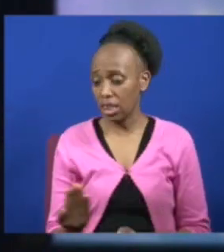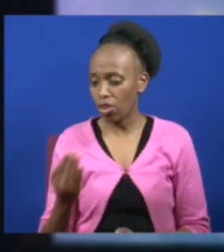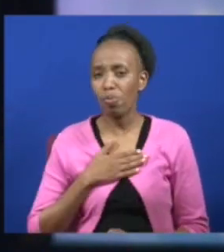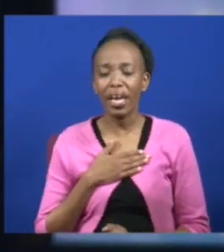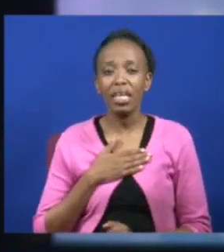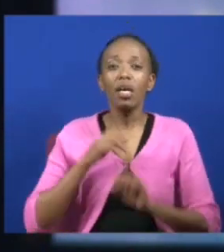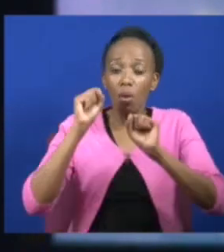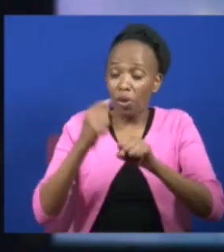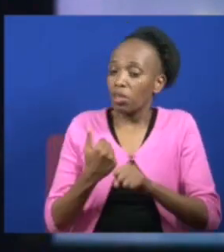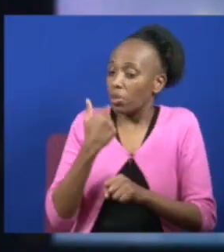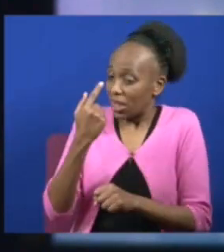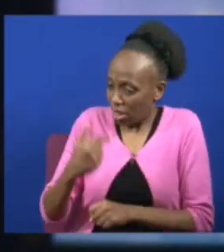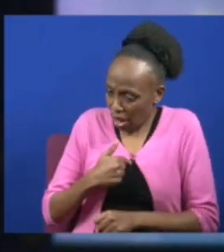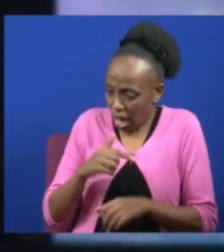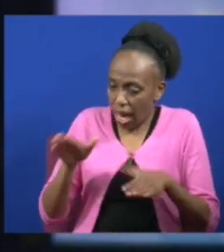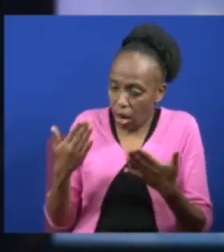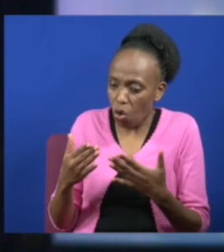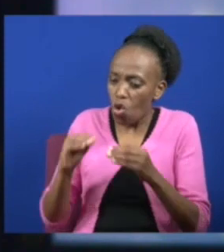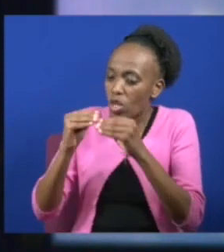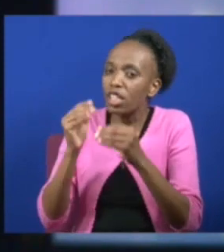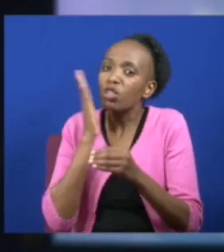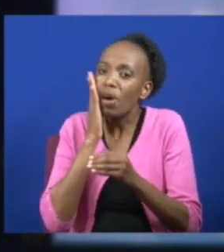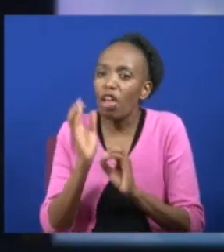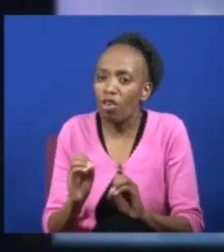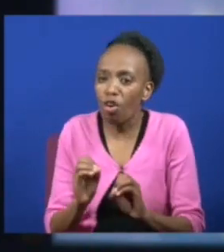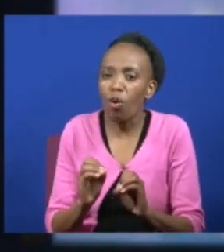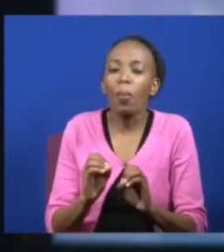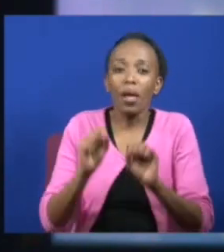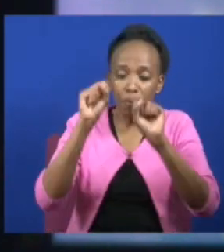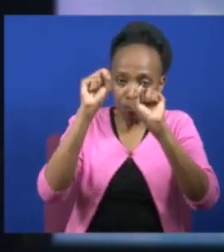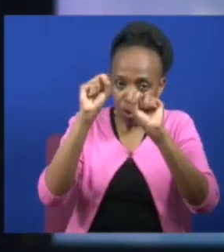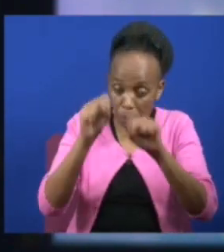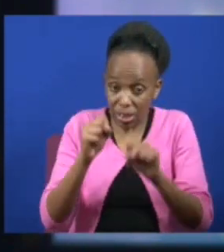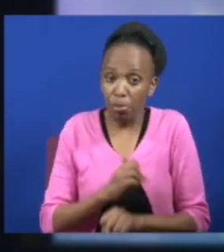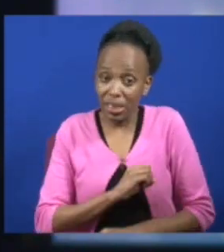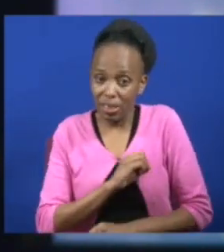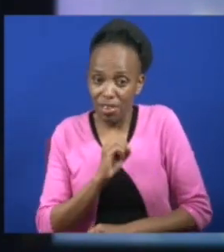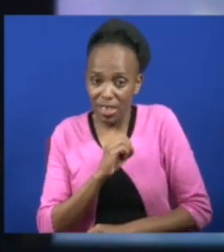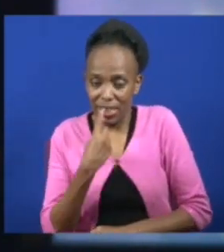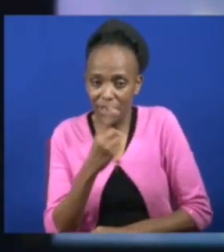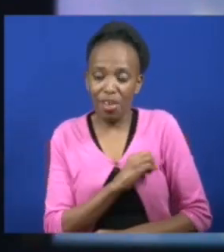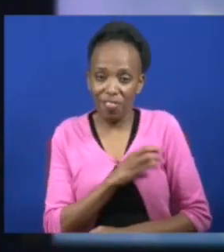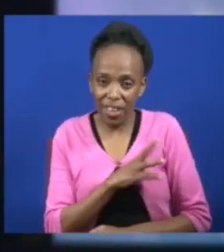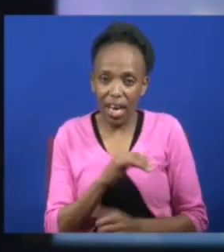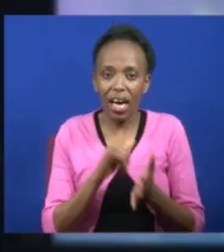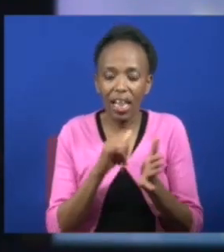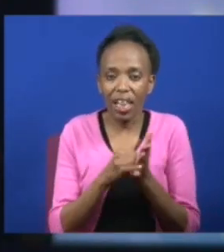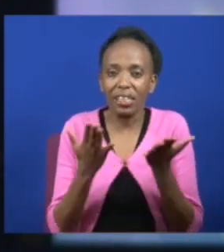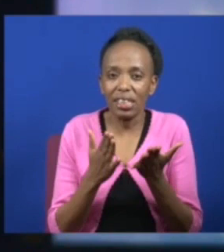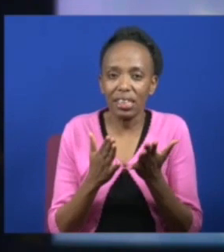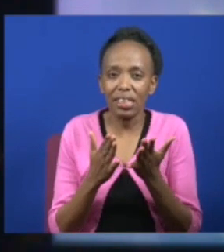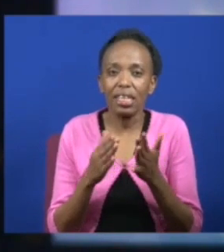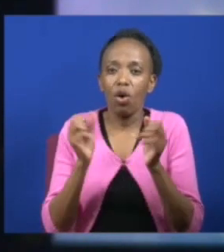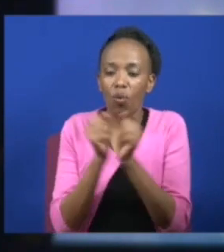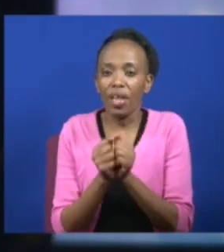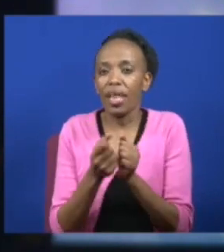How do I tell her, don't kiss mommy? And you can tell the fear and the anxiety that is upon